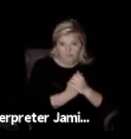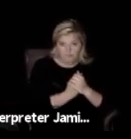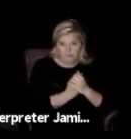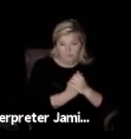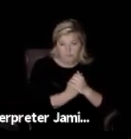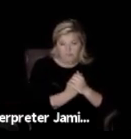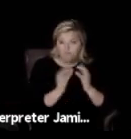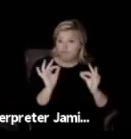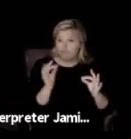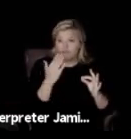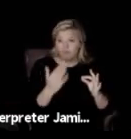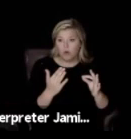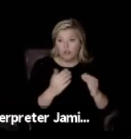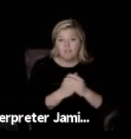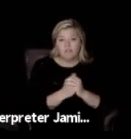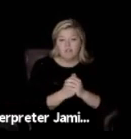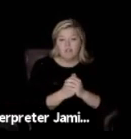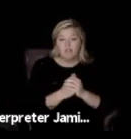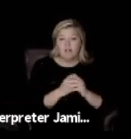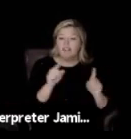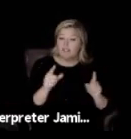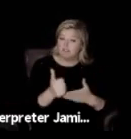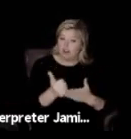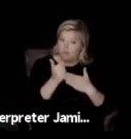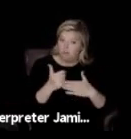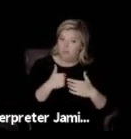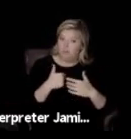Very good. This is good. Very helpful.